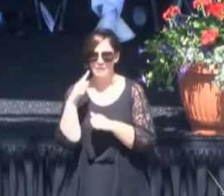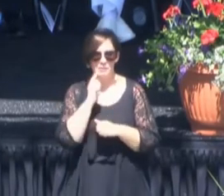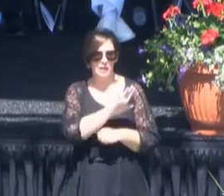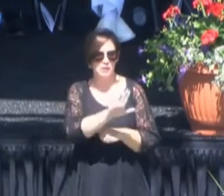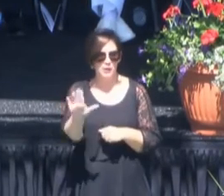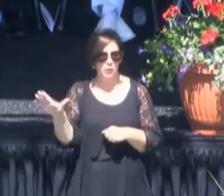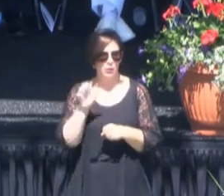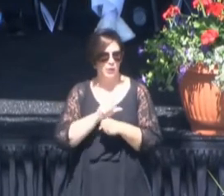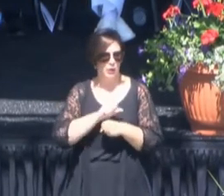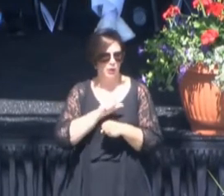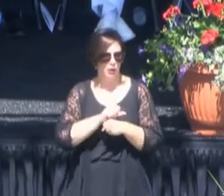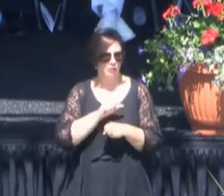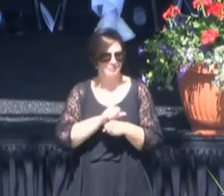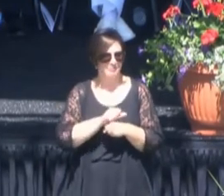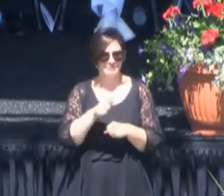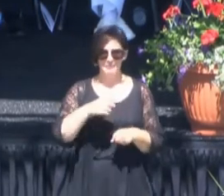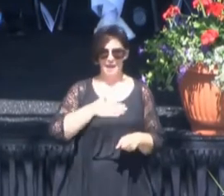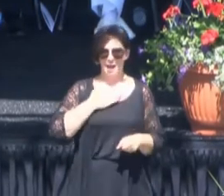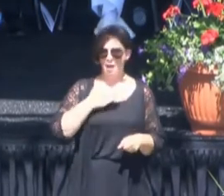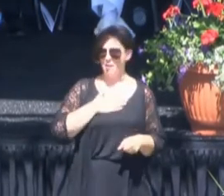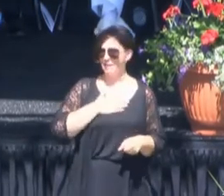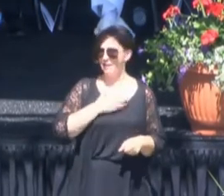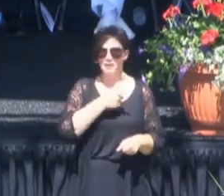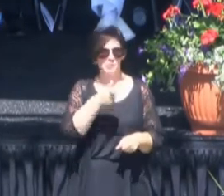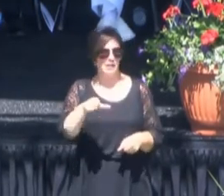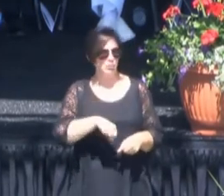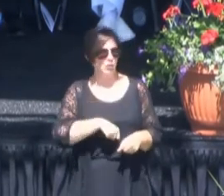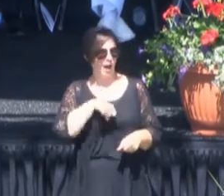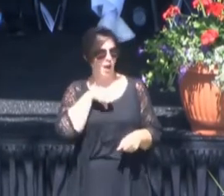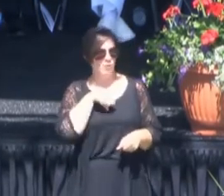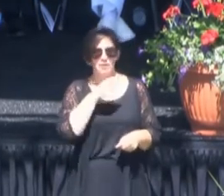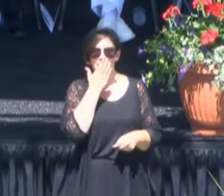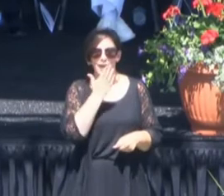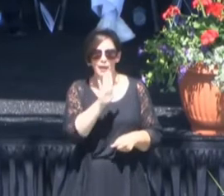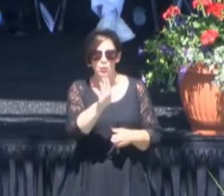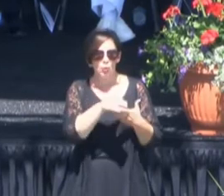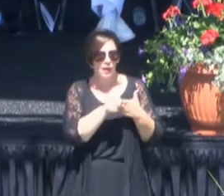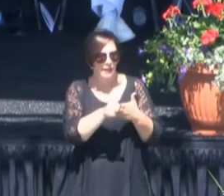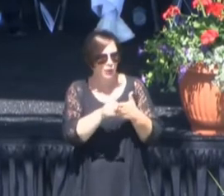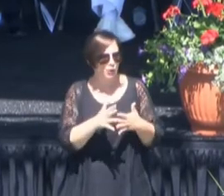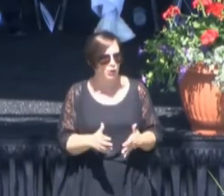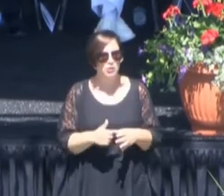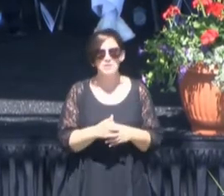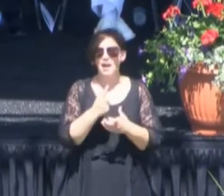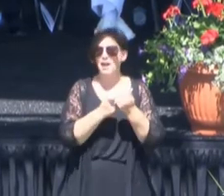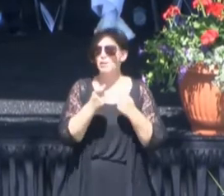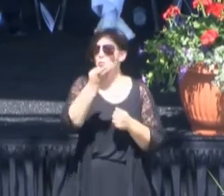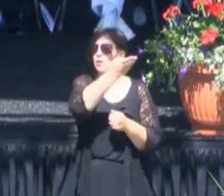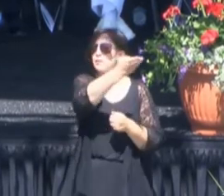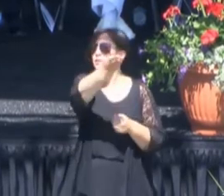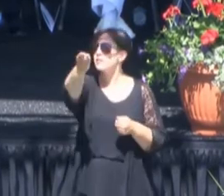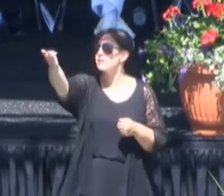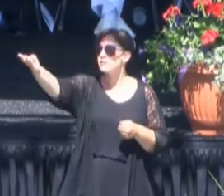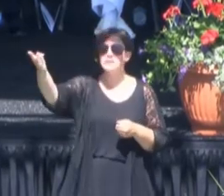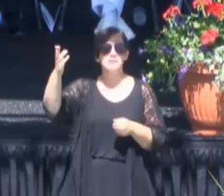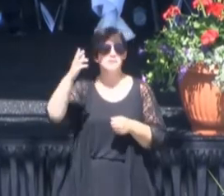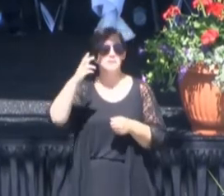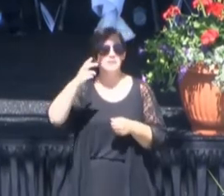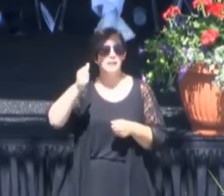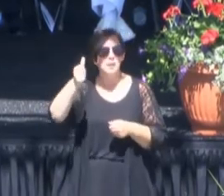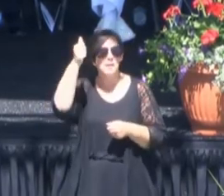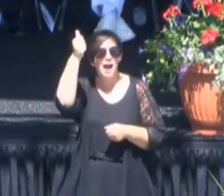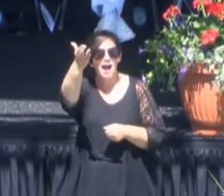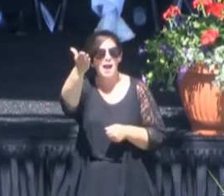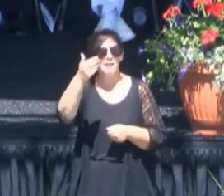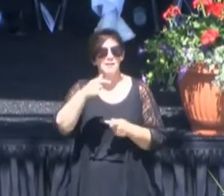did. So be happy and be proud. Thank your leaders, everybody that's in the back over here, the people up front,